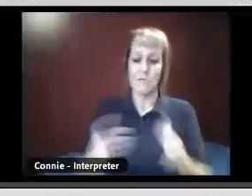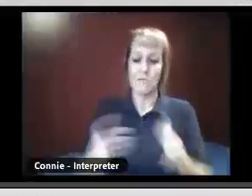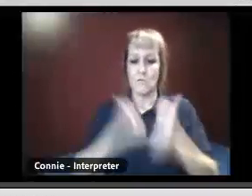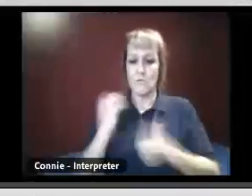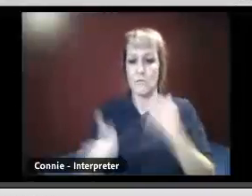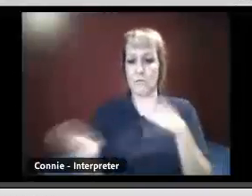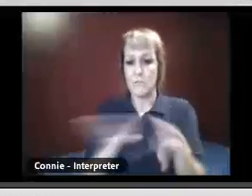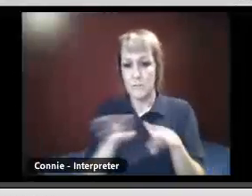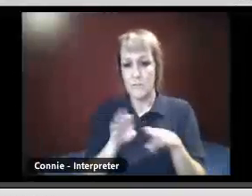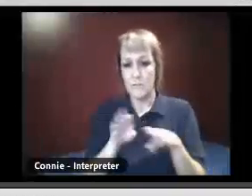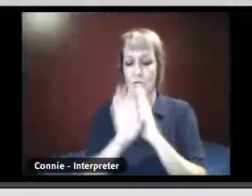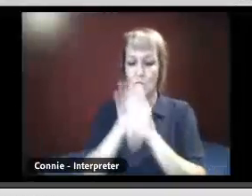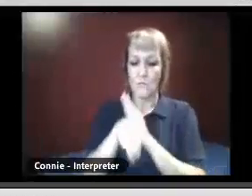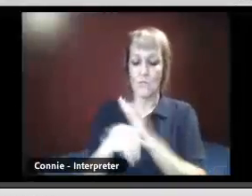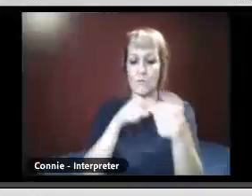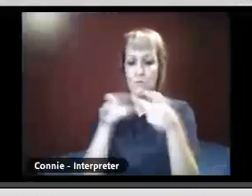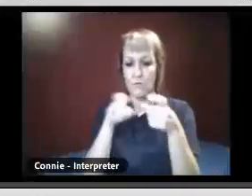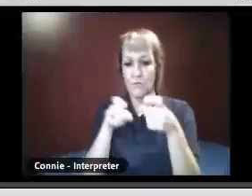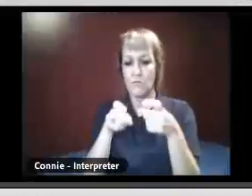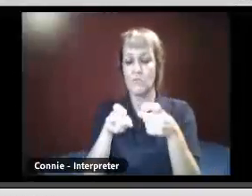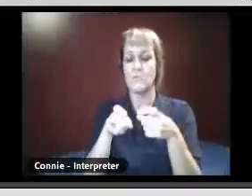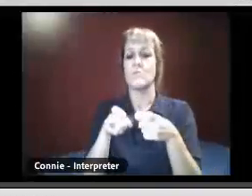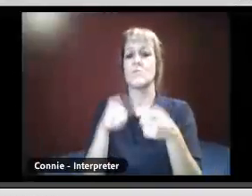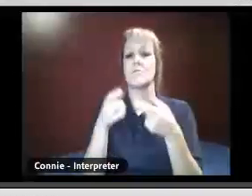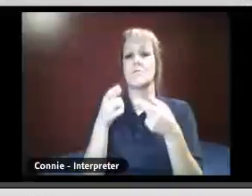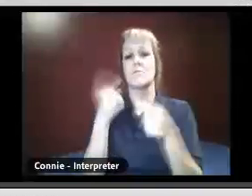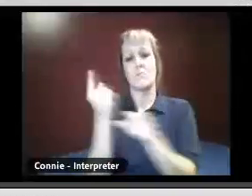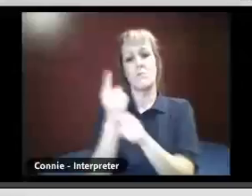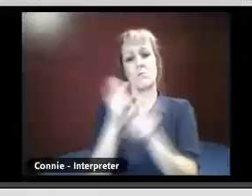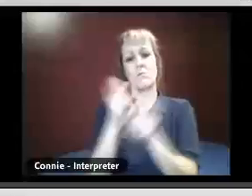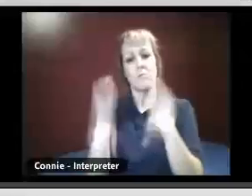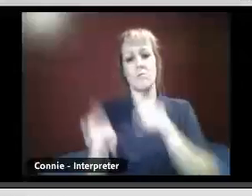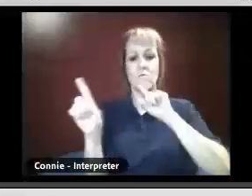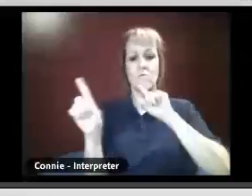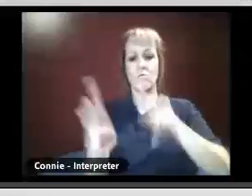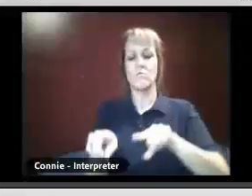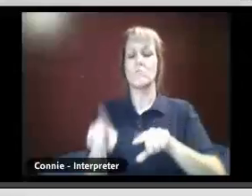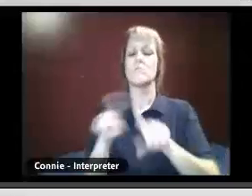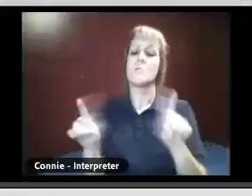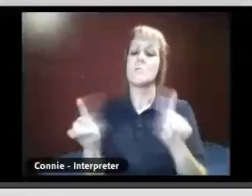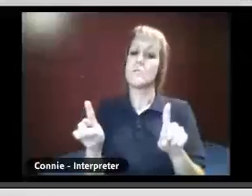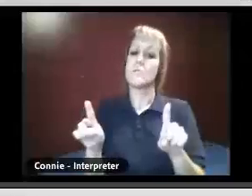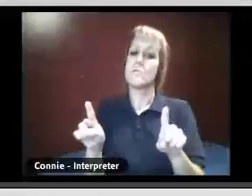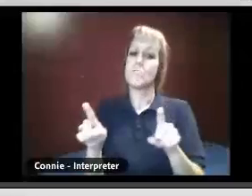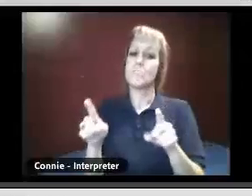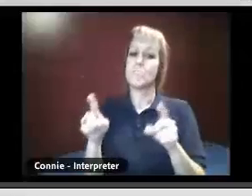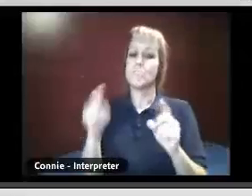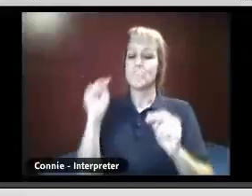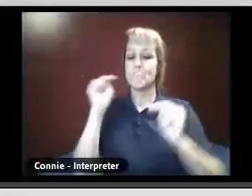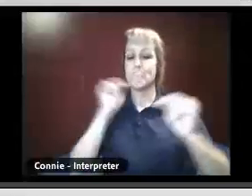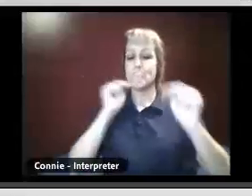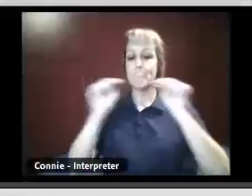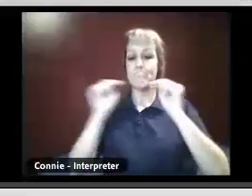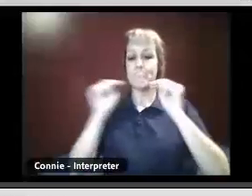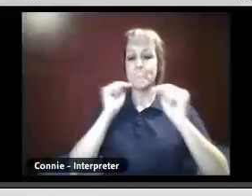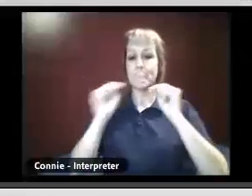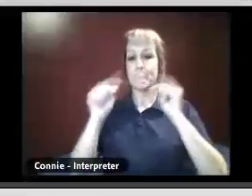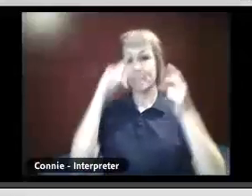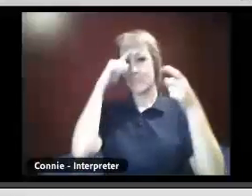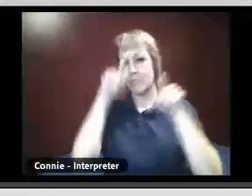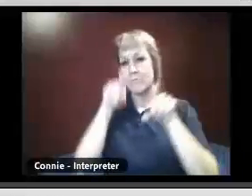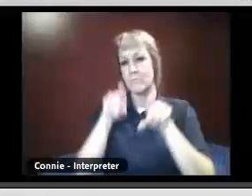controlling could be very high assertive if managed appropriately to the situation. But compromise is bringing us into more of